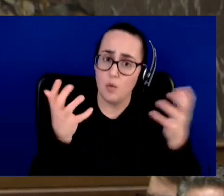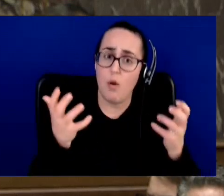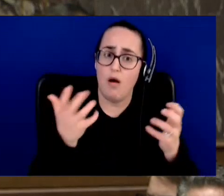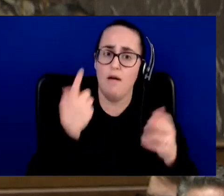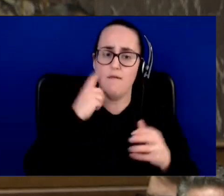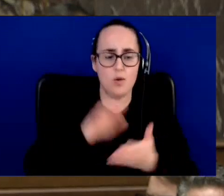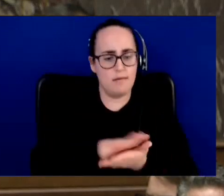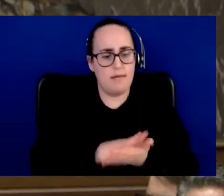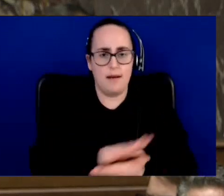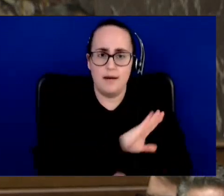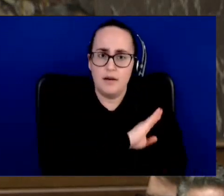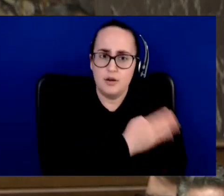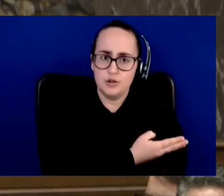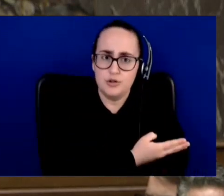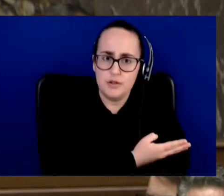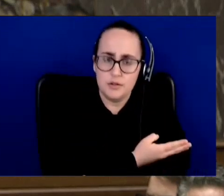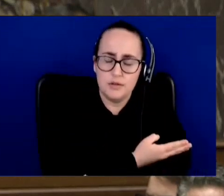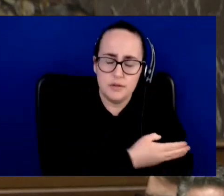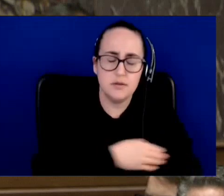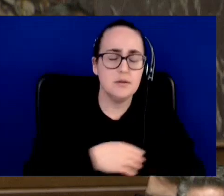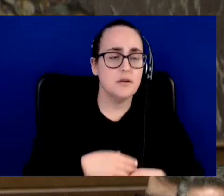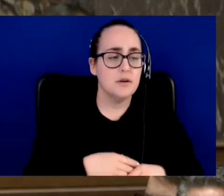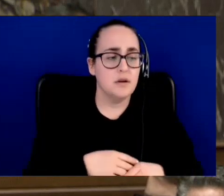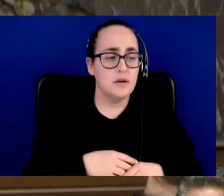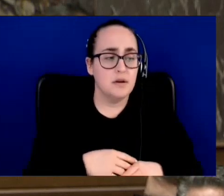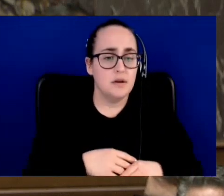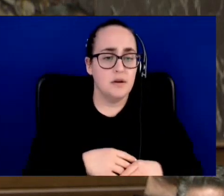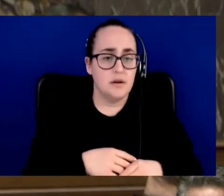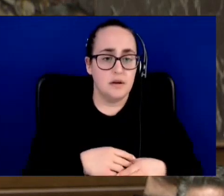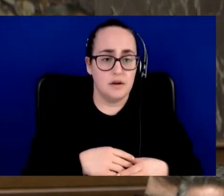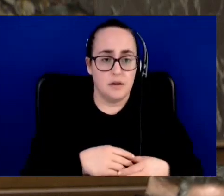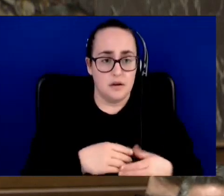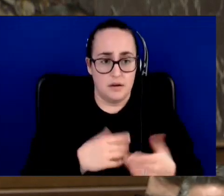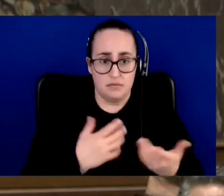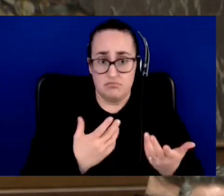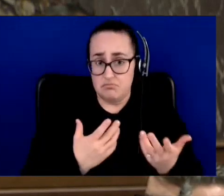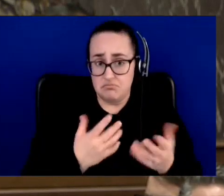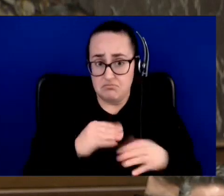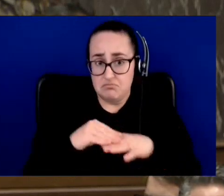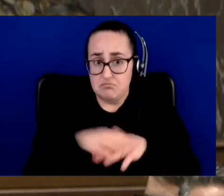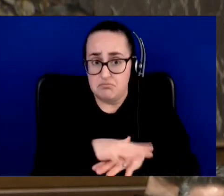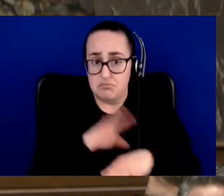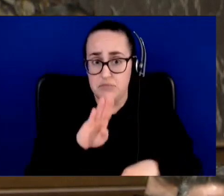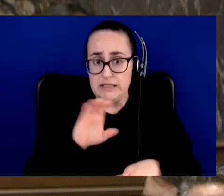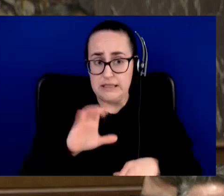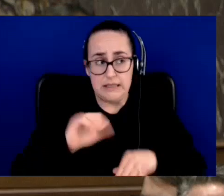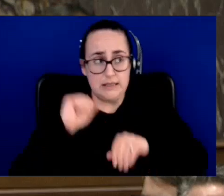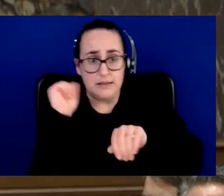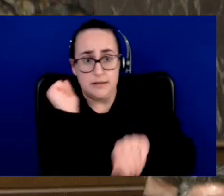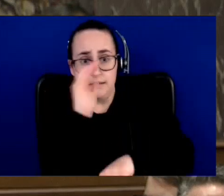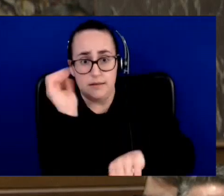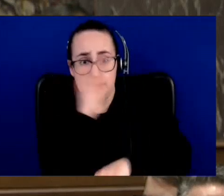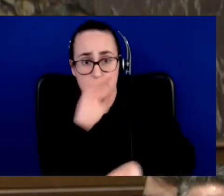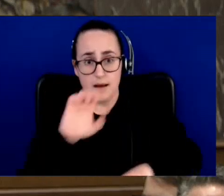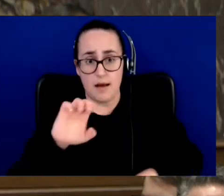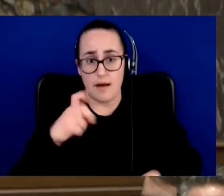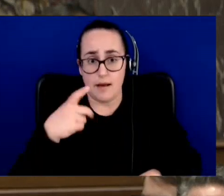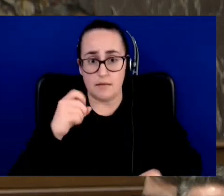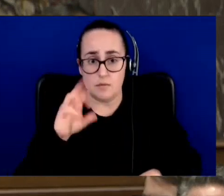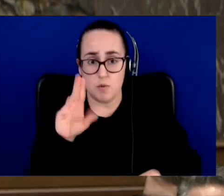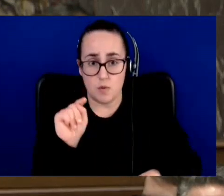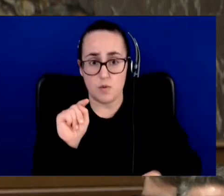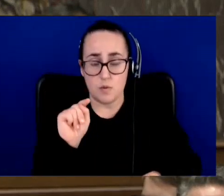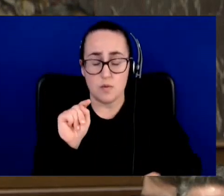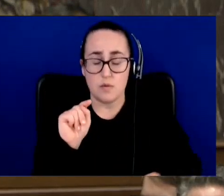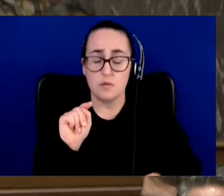and it spans BC's exports as well. But there is, I think, a bit of a misconception here. Not all